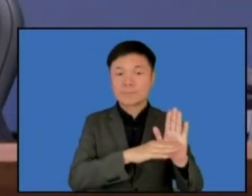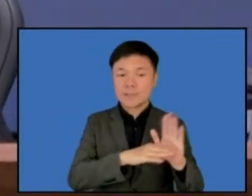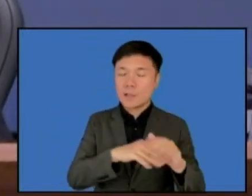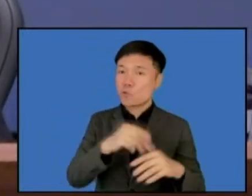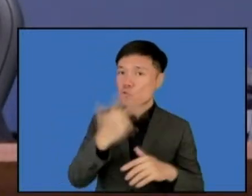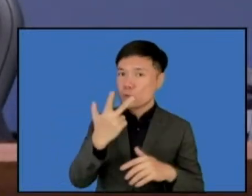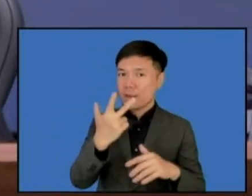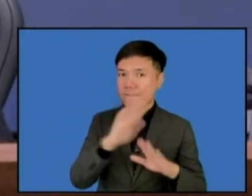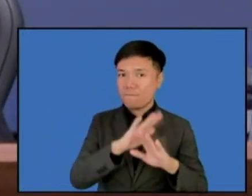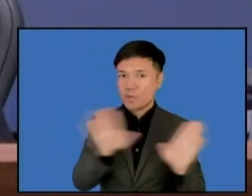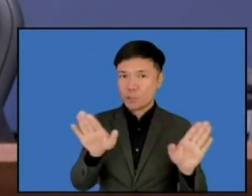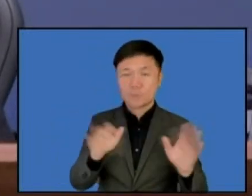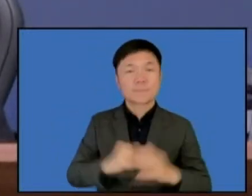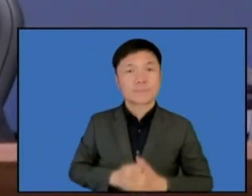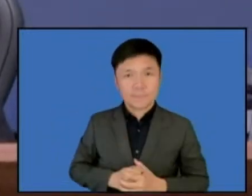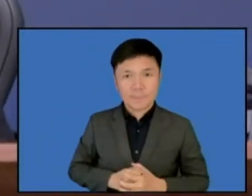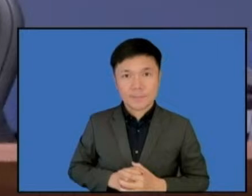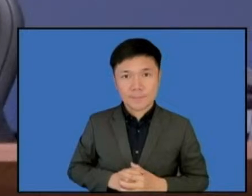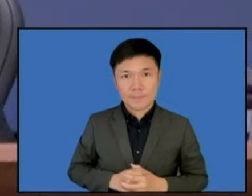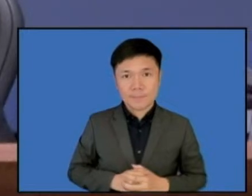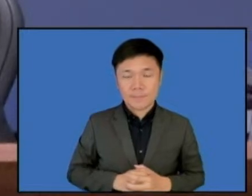3.